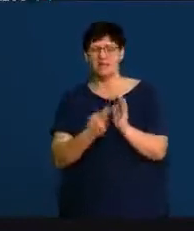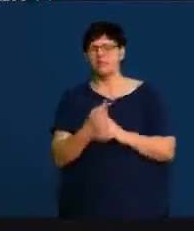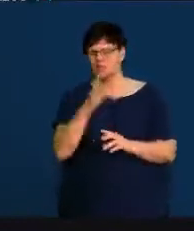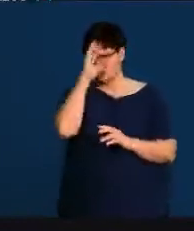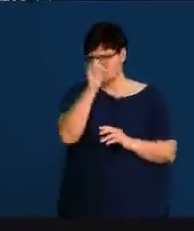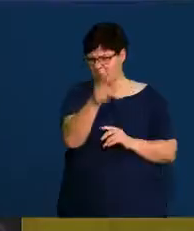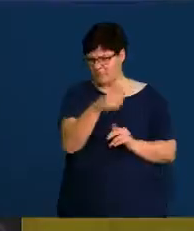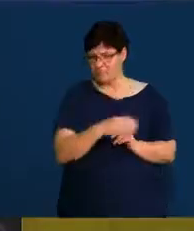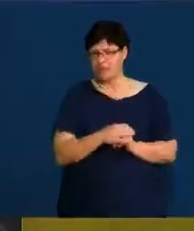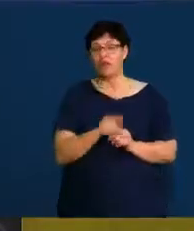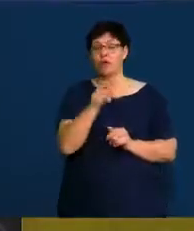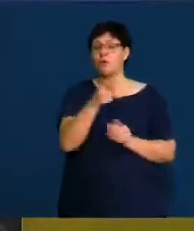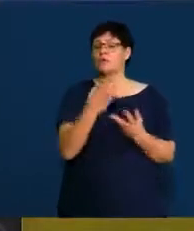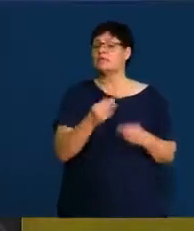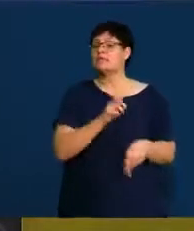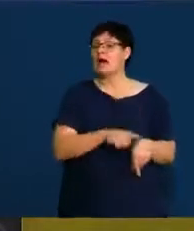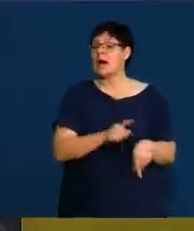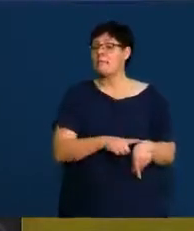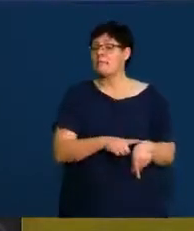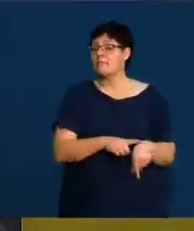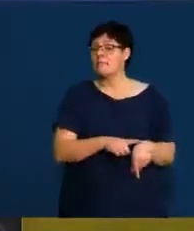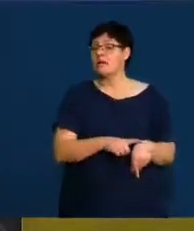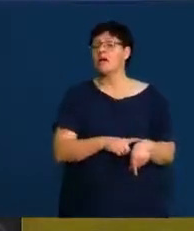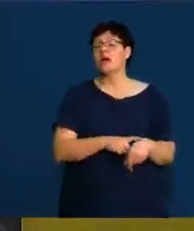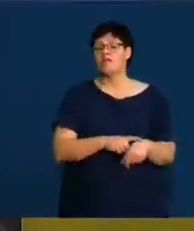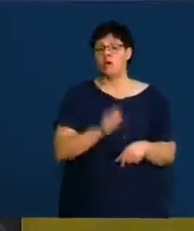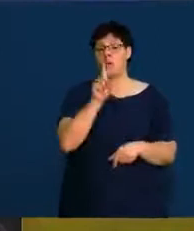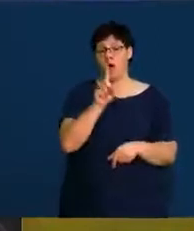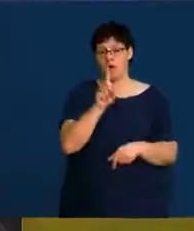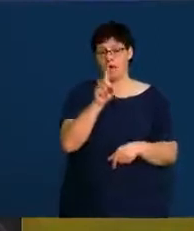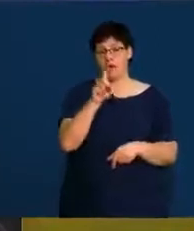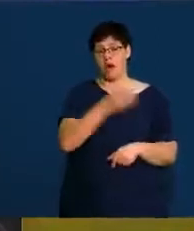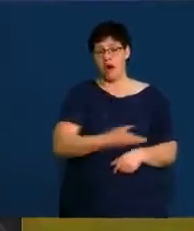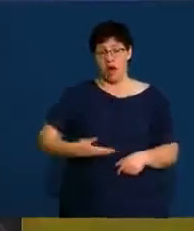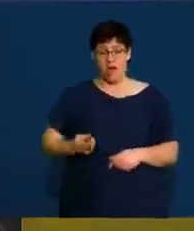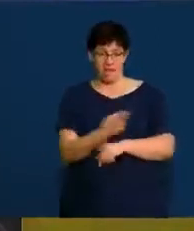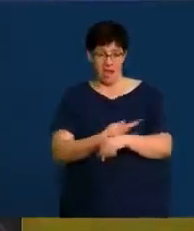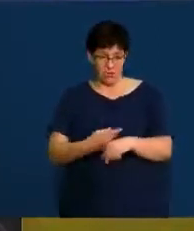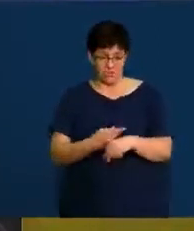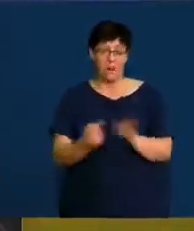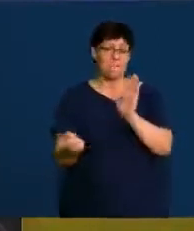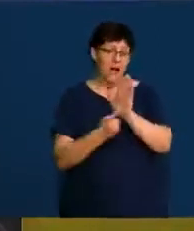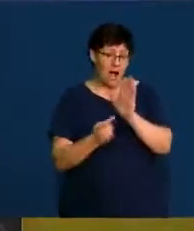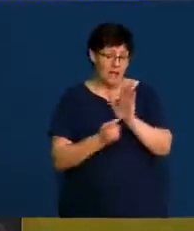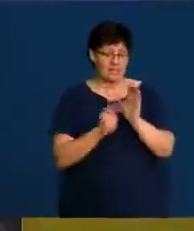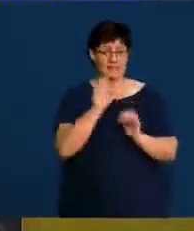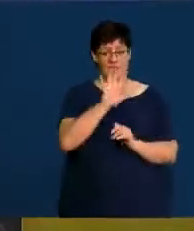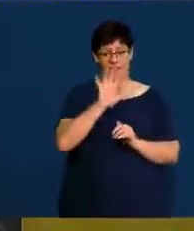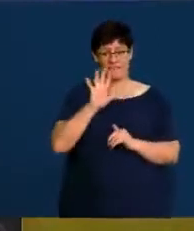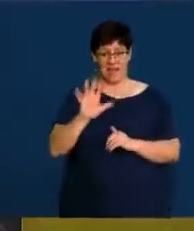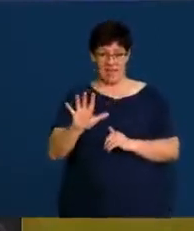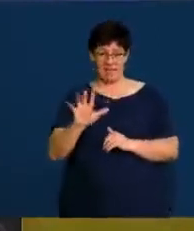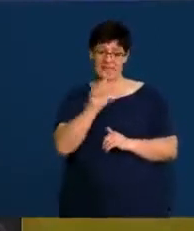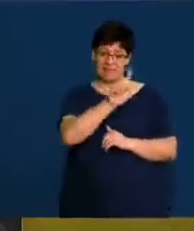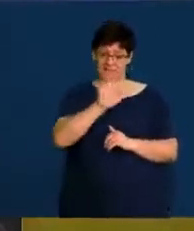our memories. You've got a 75-mark paper for 1.5 hours, 90